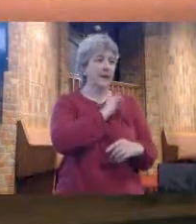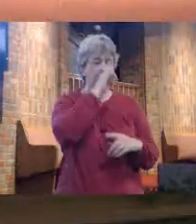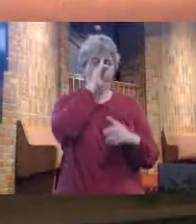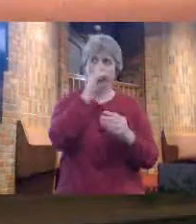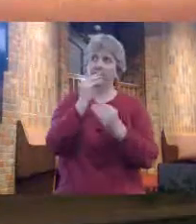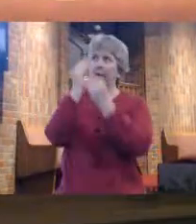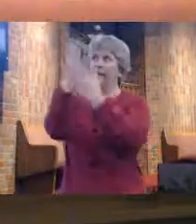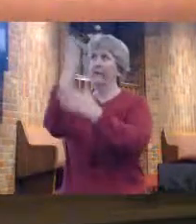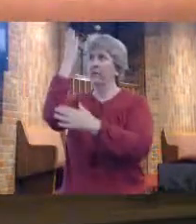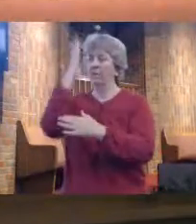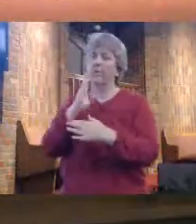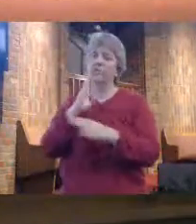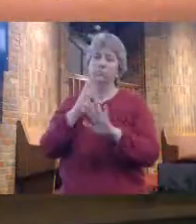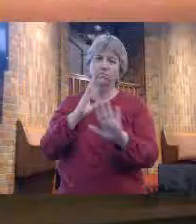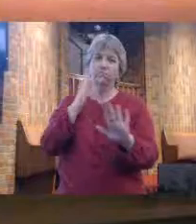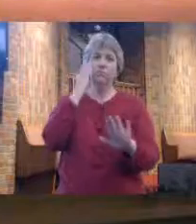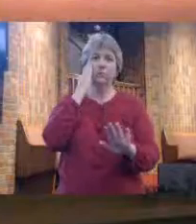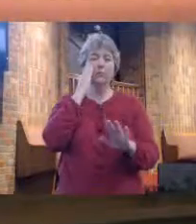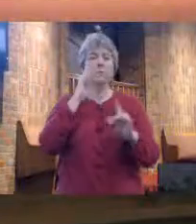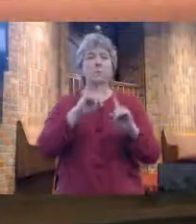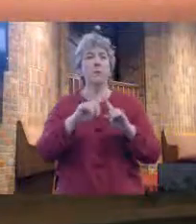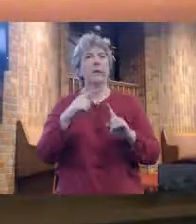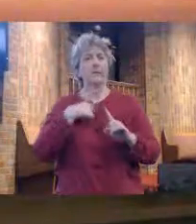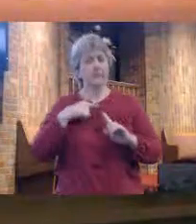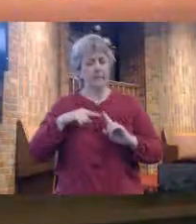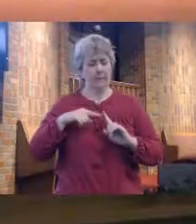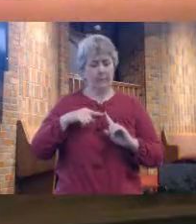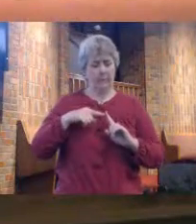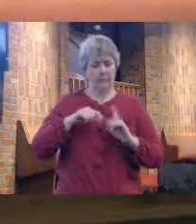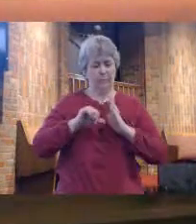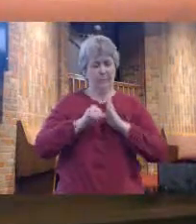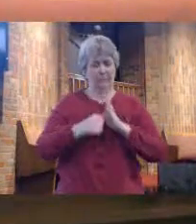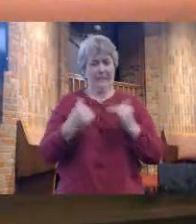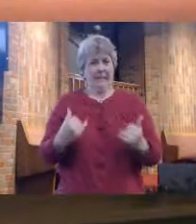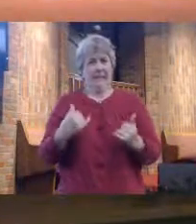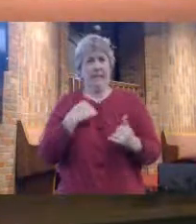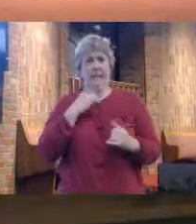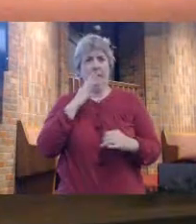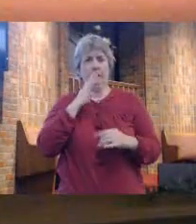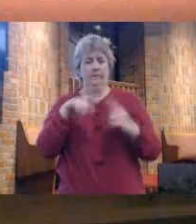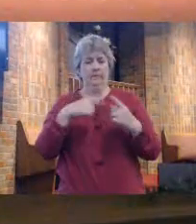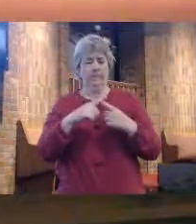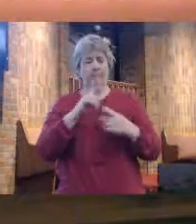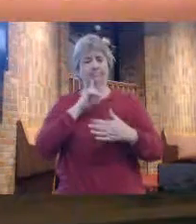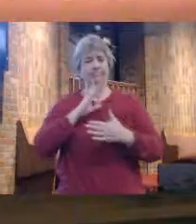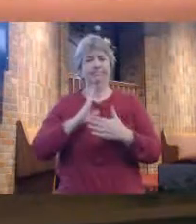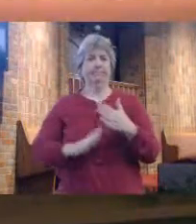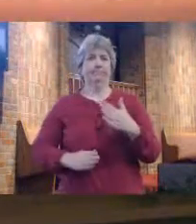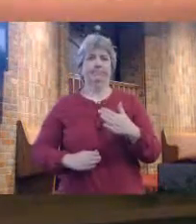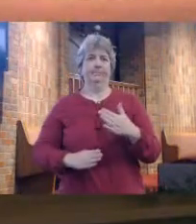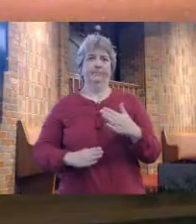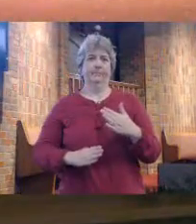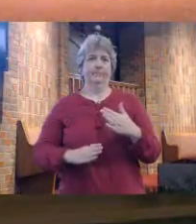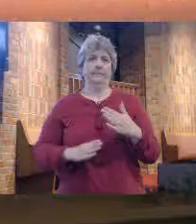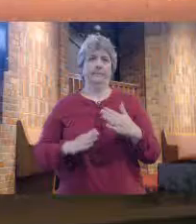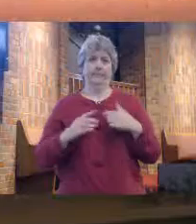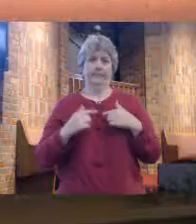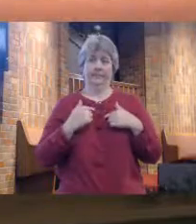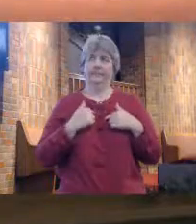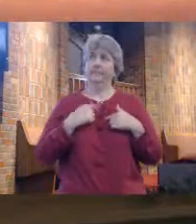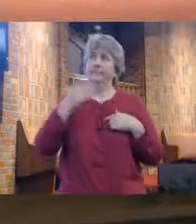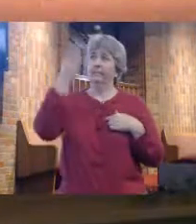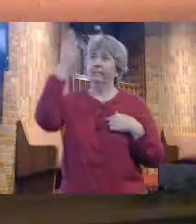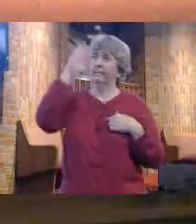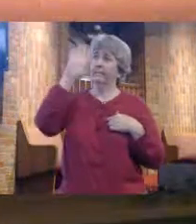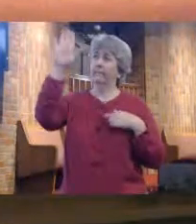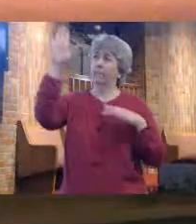of humility, I stress this morning or mention, humility is something that realizes our position with God is very insignificant,